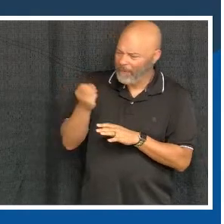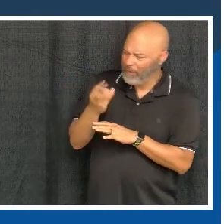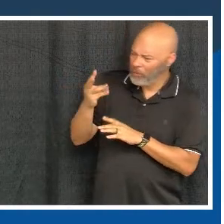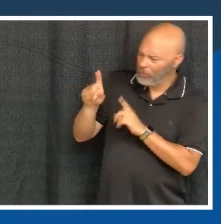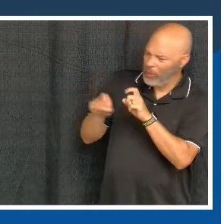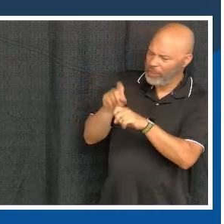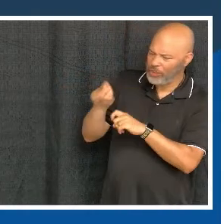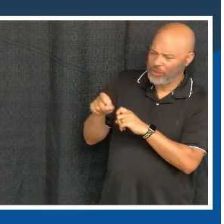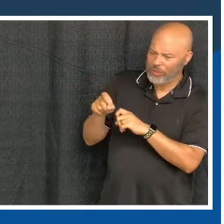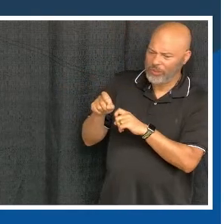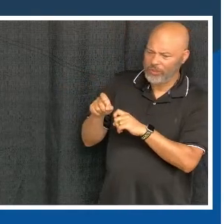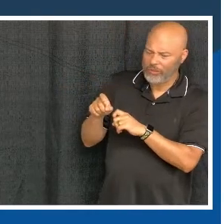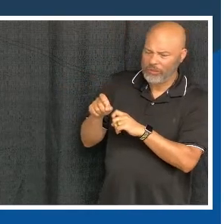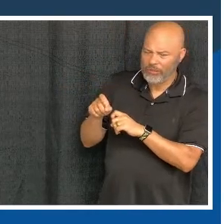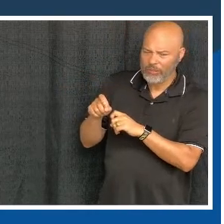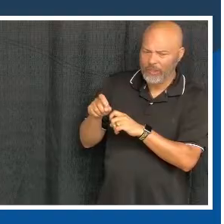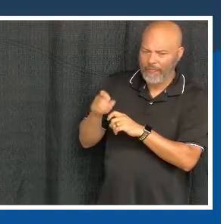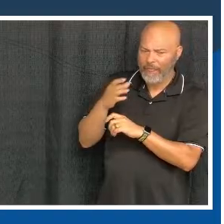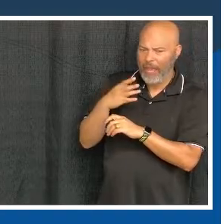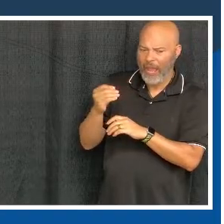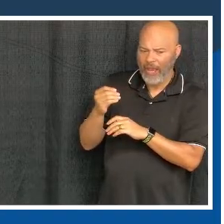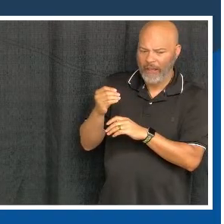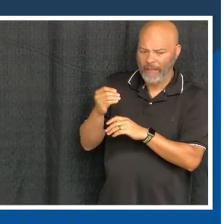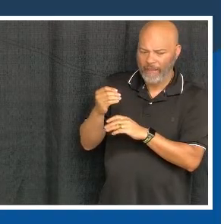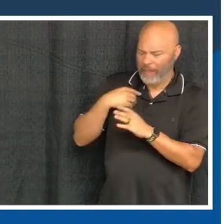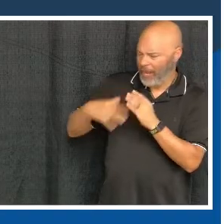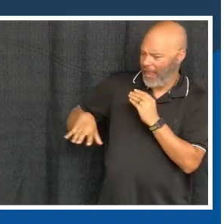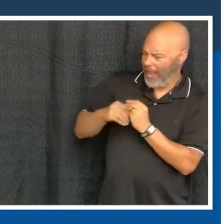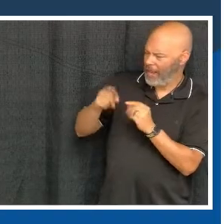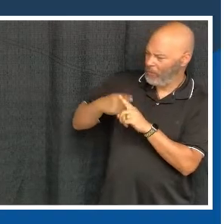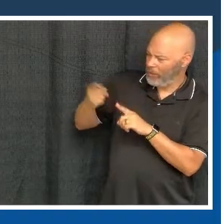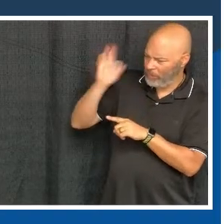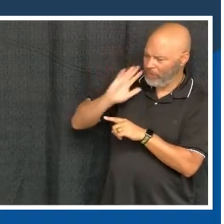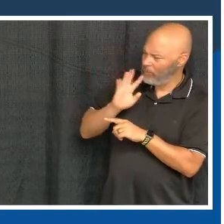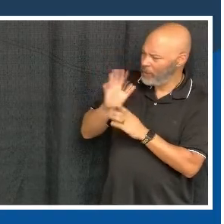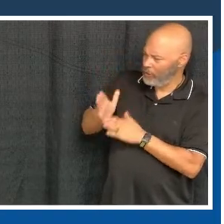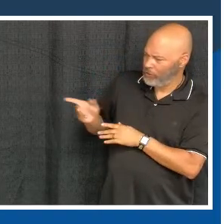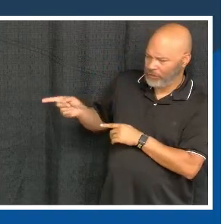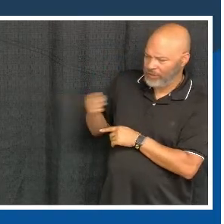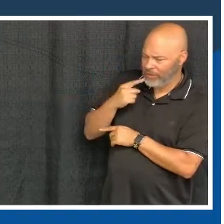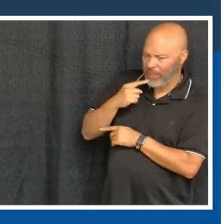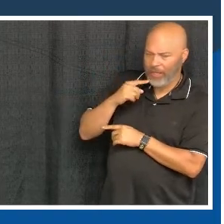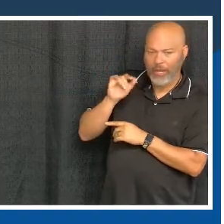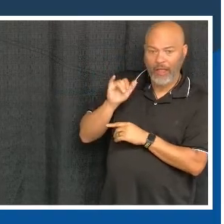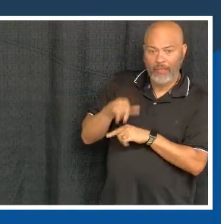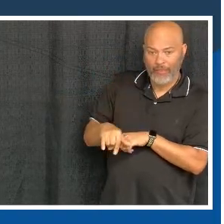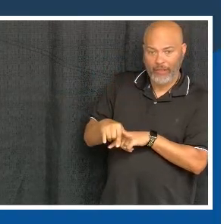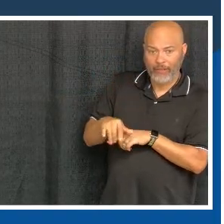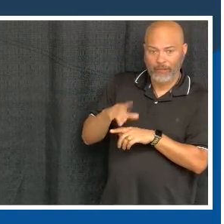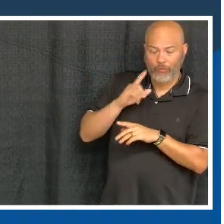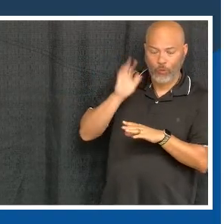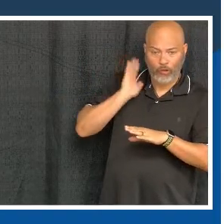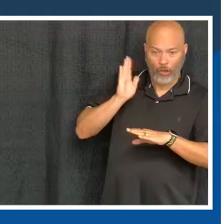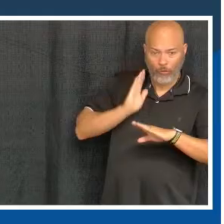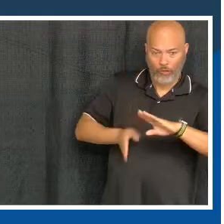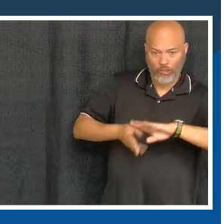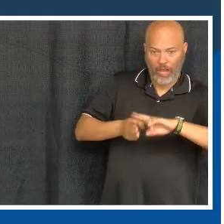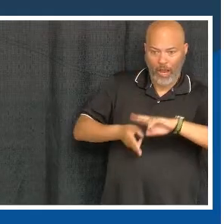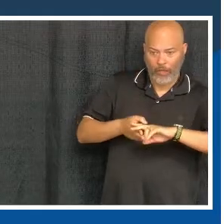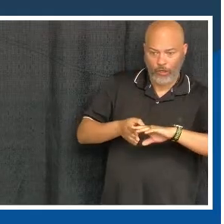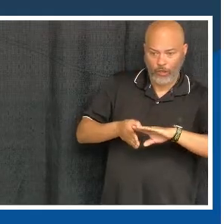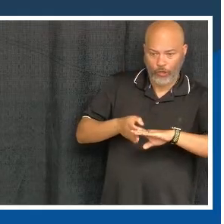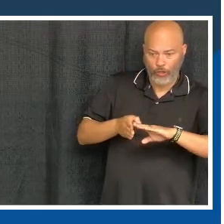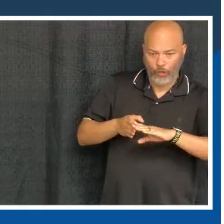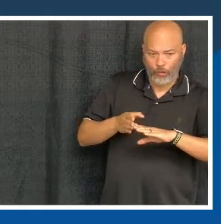questions. And to tag on to what the previous speaker said, this is the original site of the soccer complex from